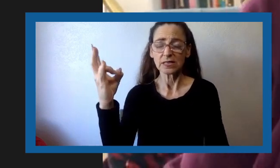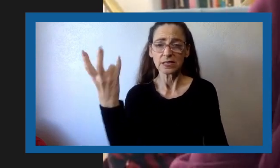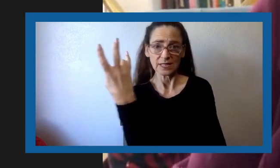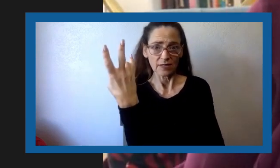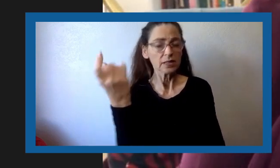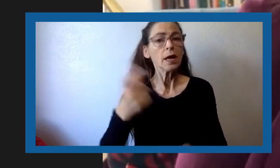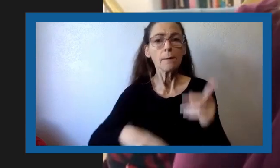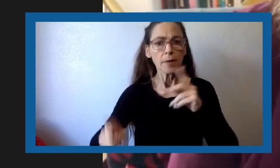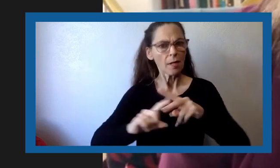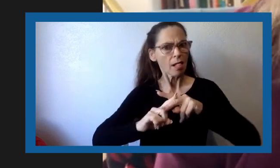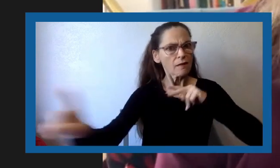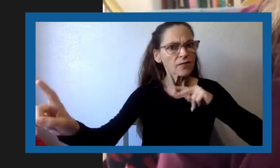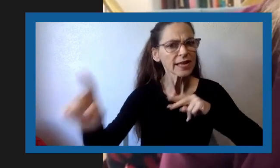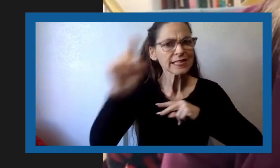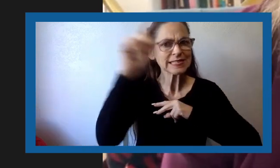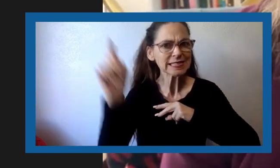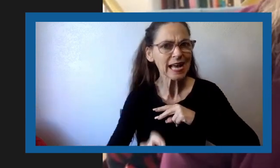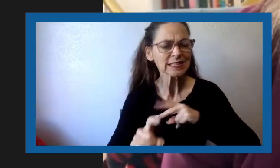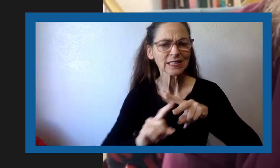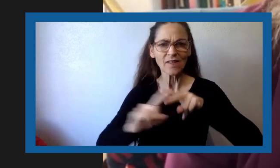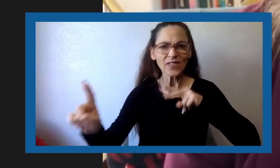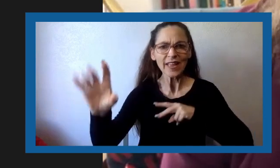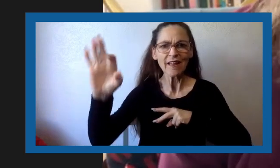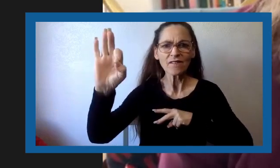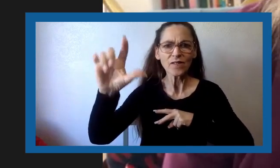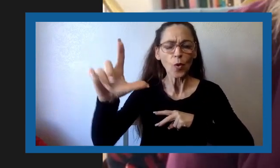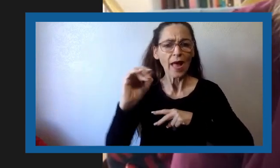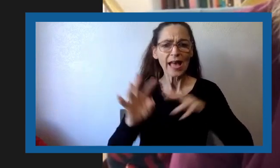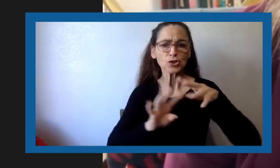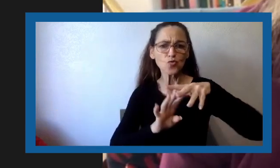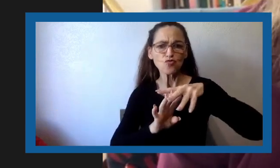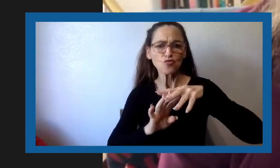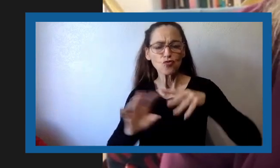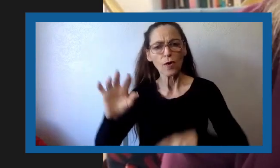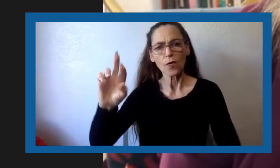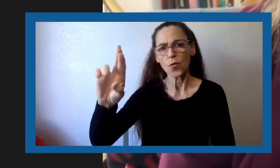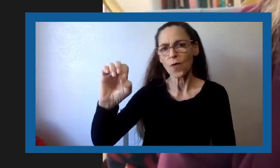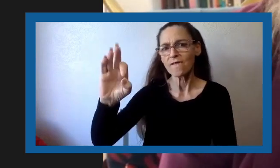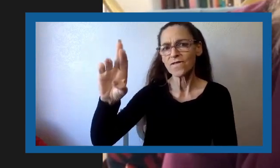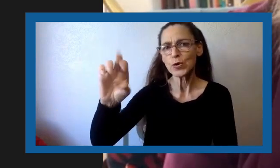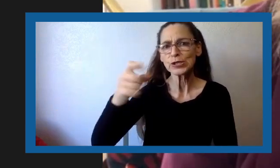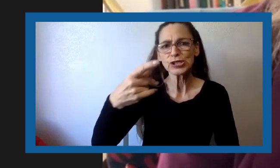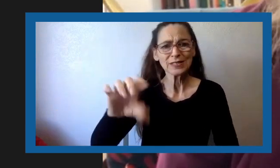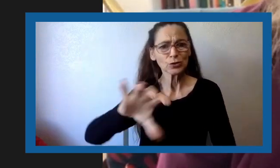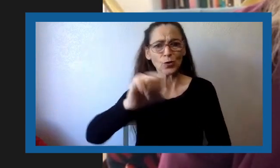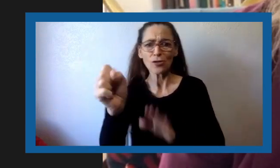are having to flee Texas and Florida at this point as refugees to other states.